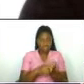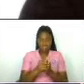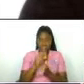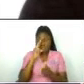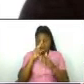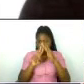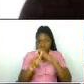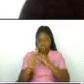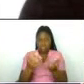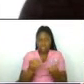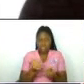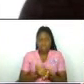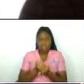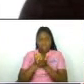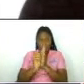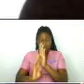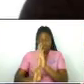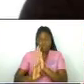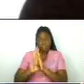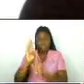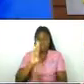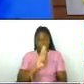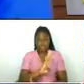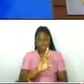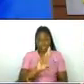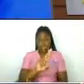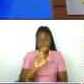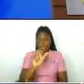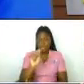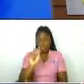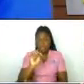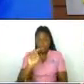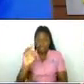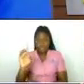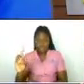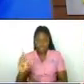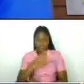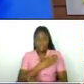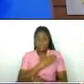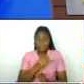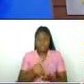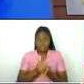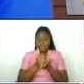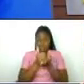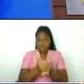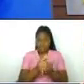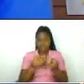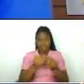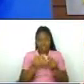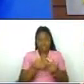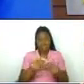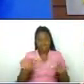brand through stakeholder engagement, which led to stability and efficient operations.